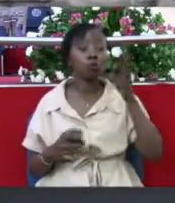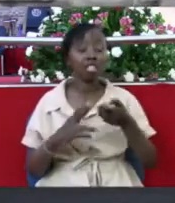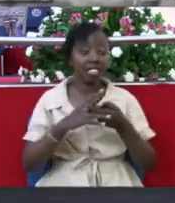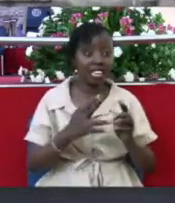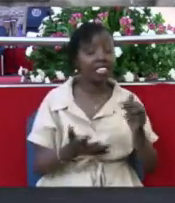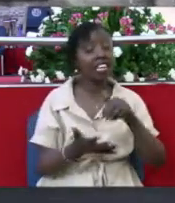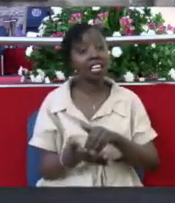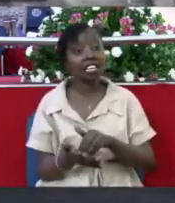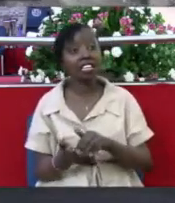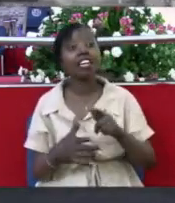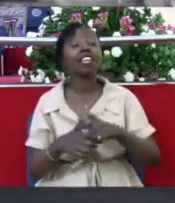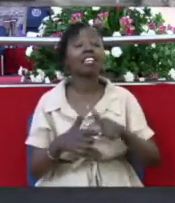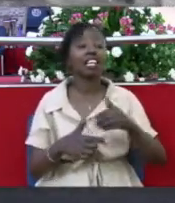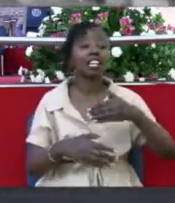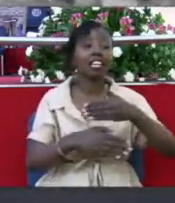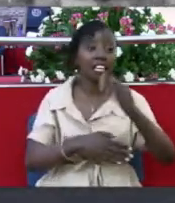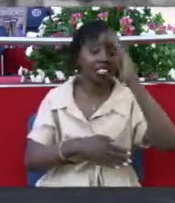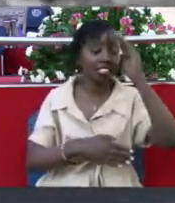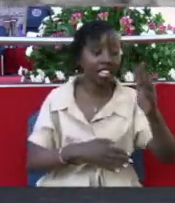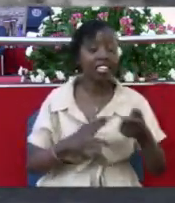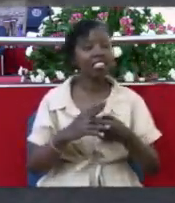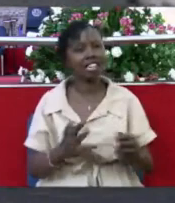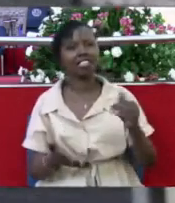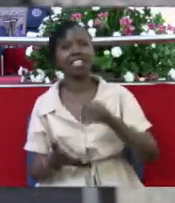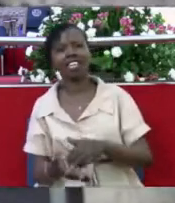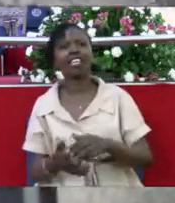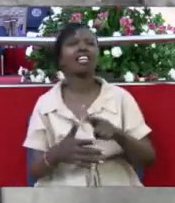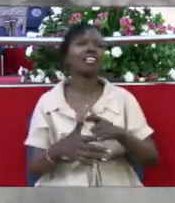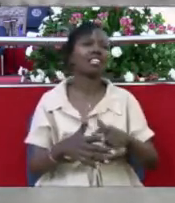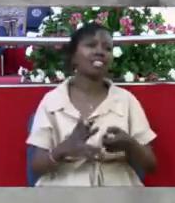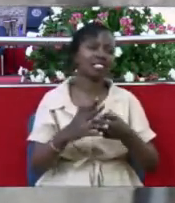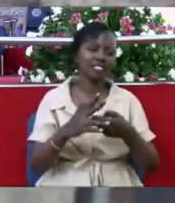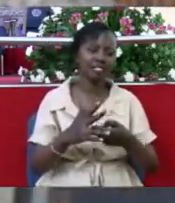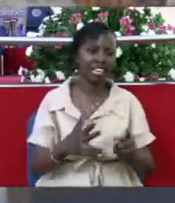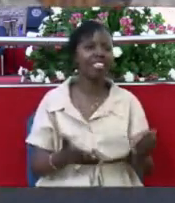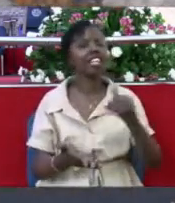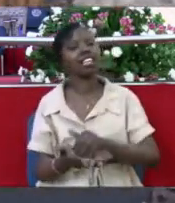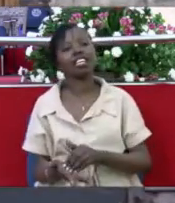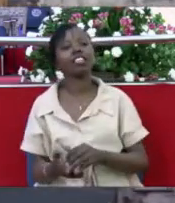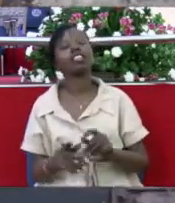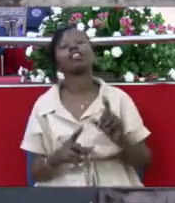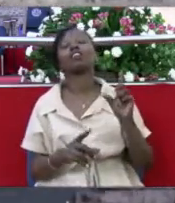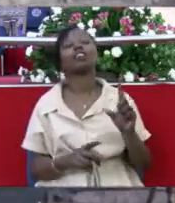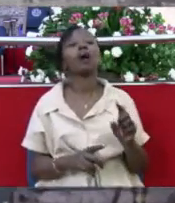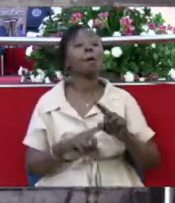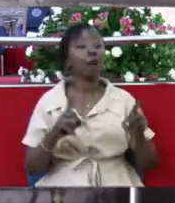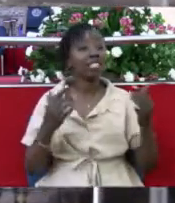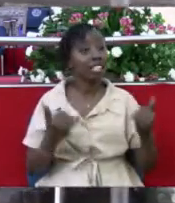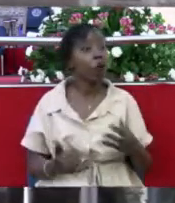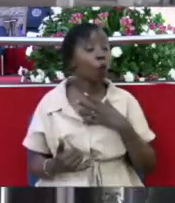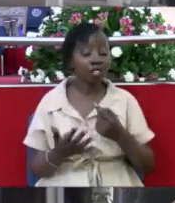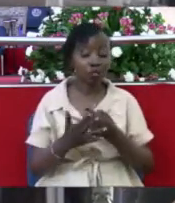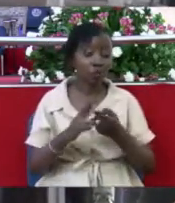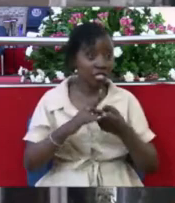to restart again. Alafu tumapili ijayo tunakuanza. And then next month we need to restart again. Mwezi ujao tunahitaji. But we want to restart and remain. Lakini tunataka kuanza.